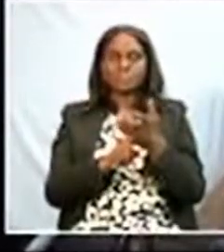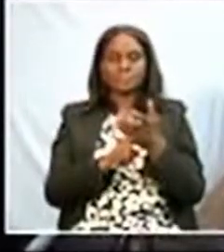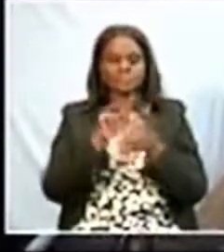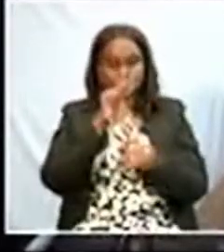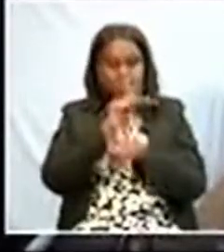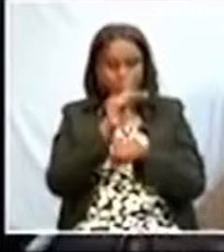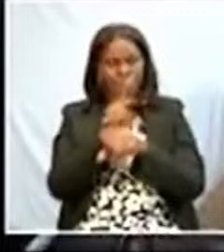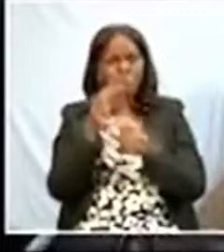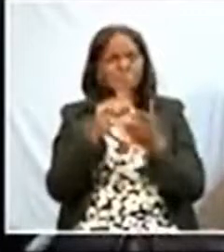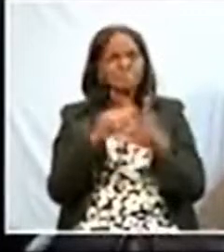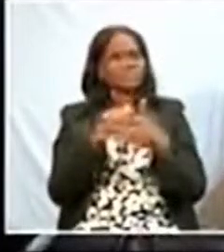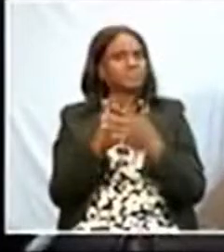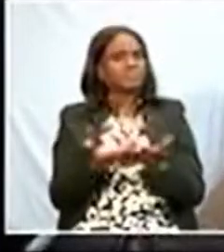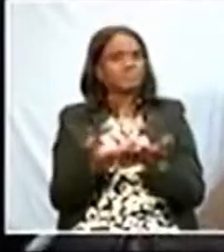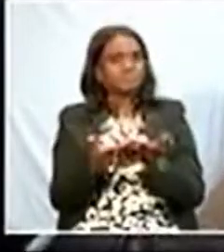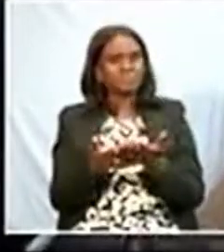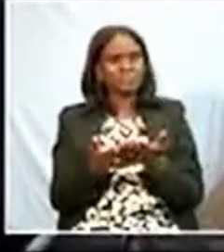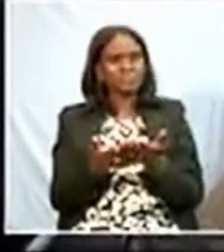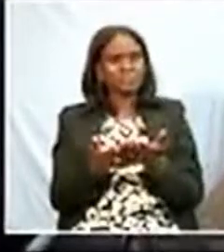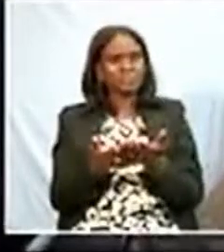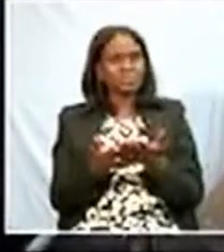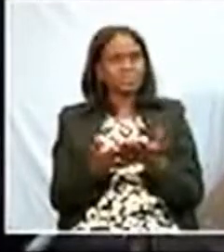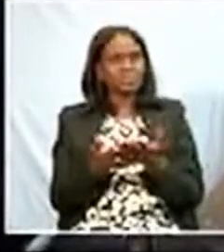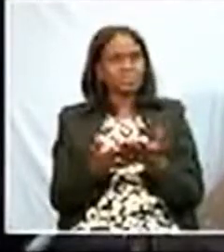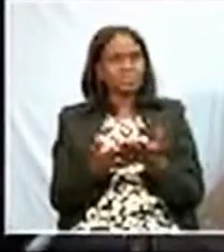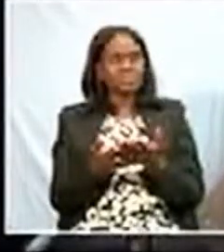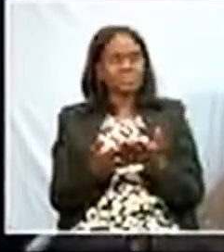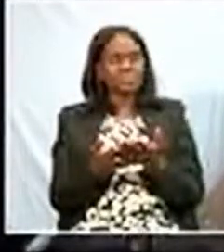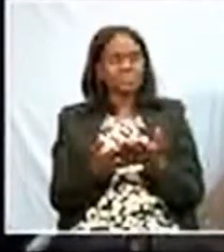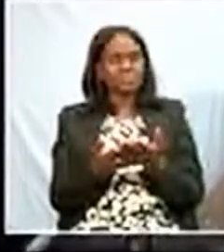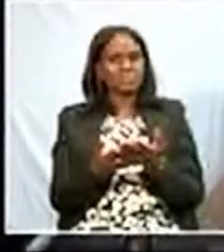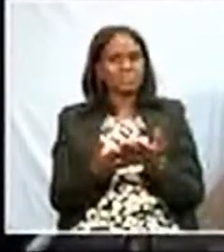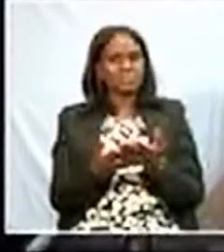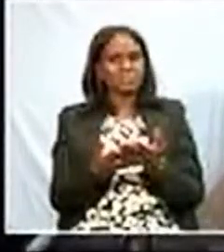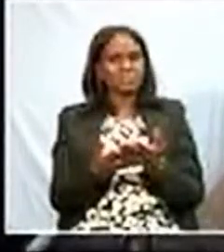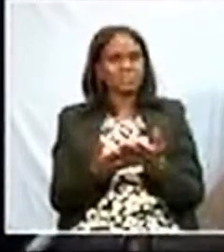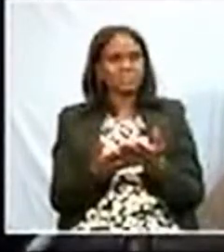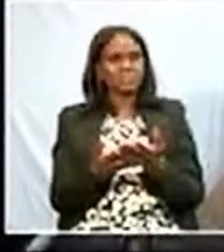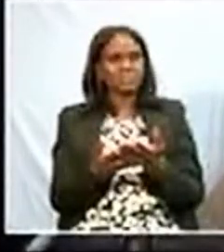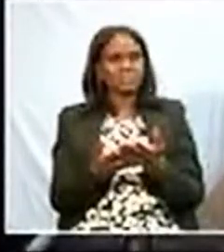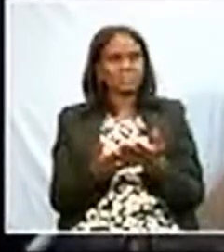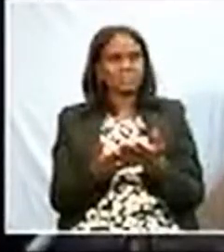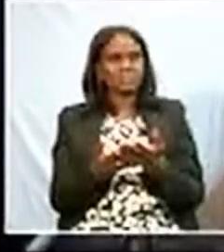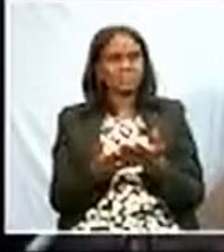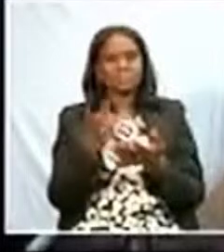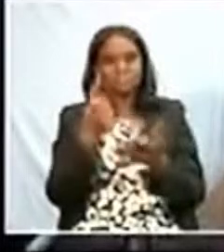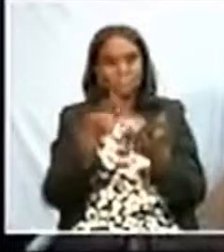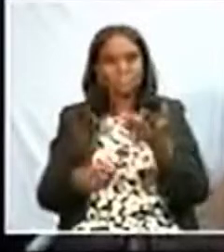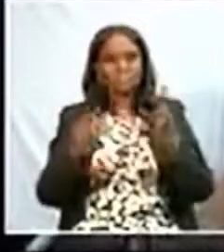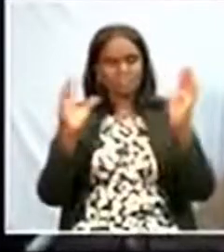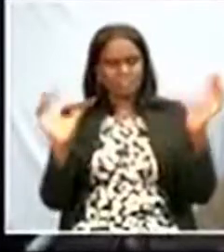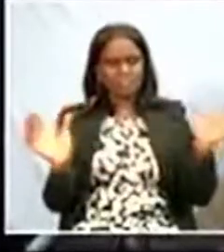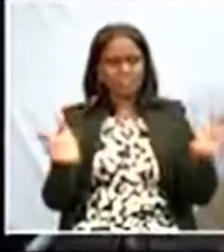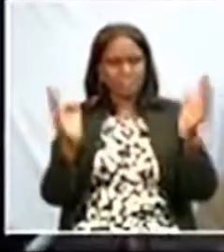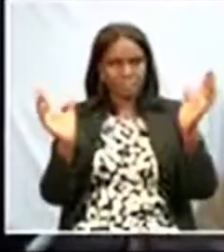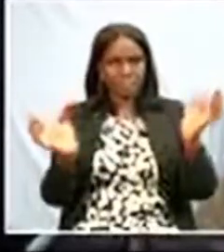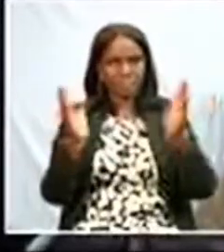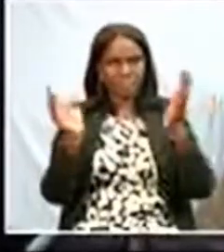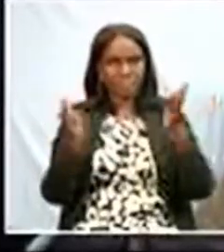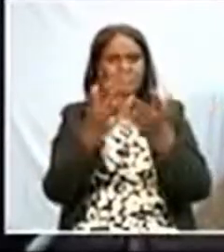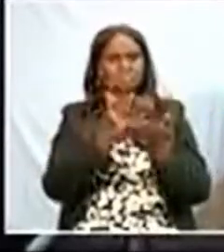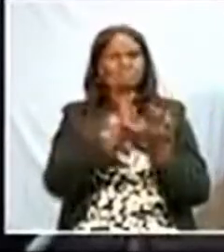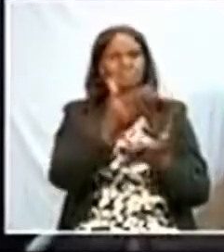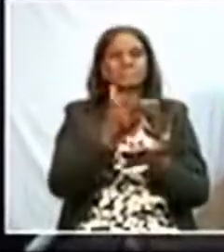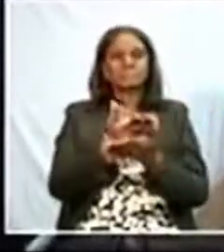project again. Okay, you have made your case. I've made the case. So what motivated the